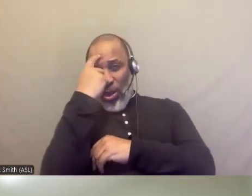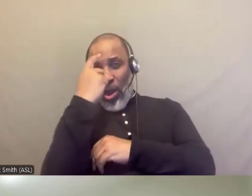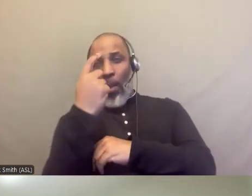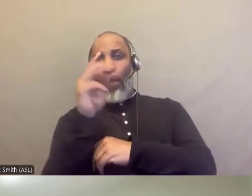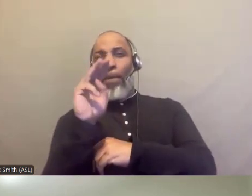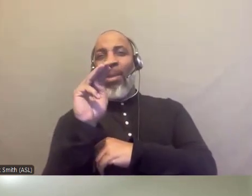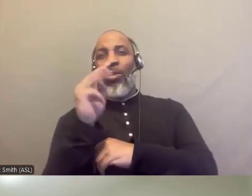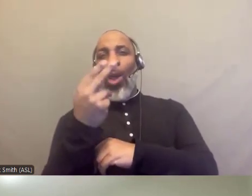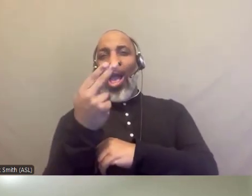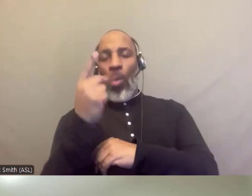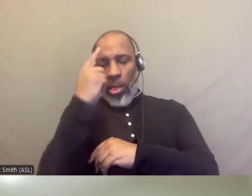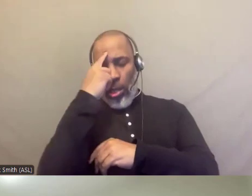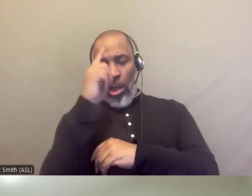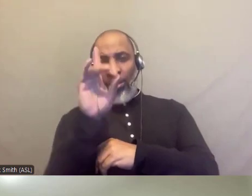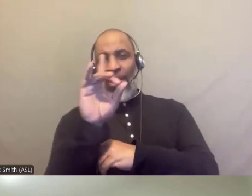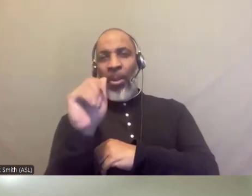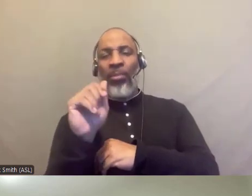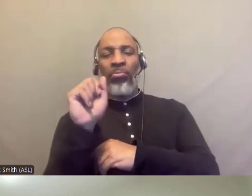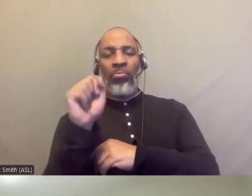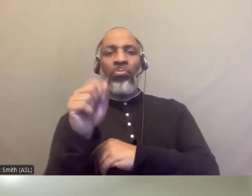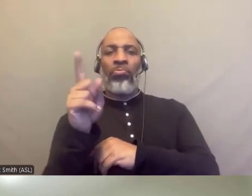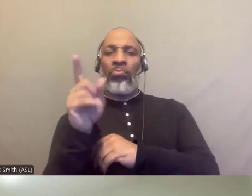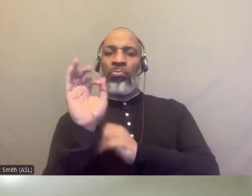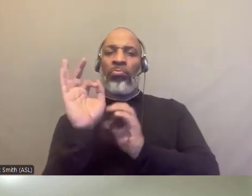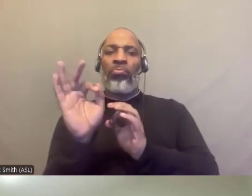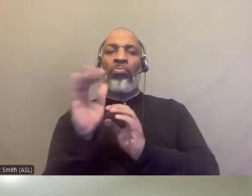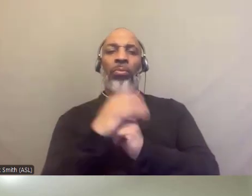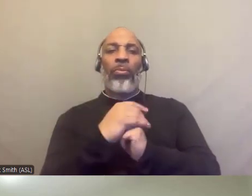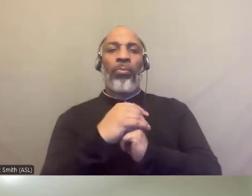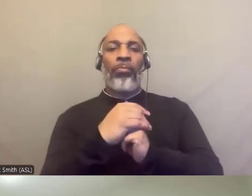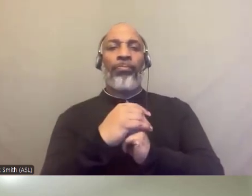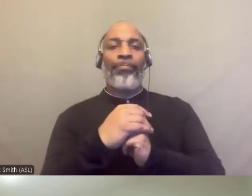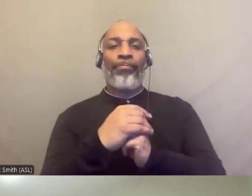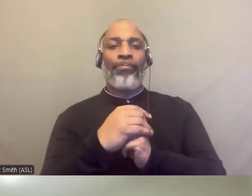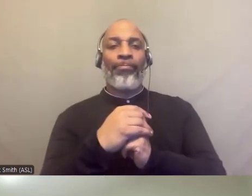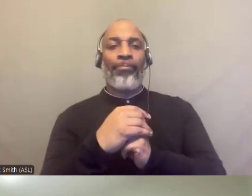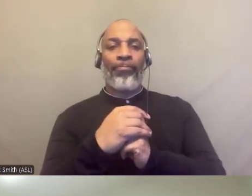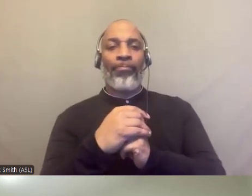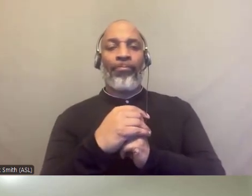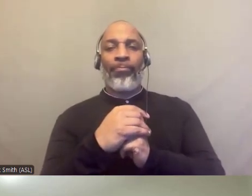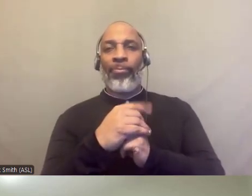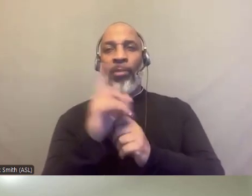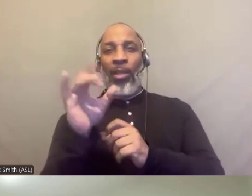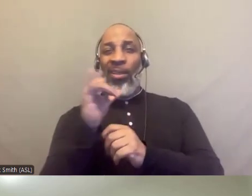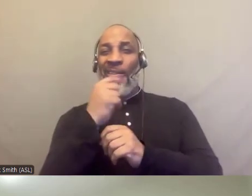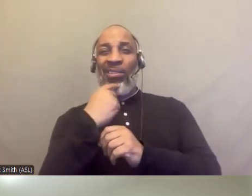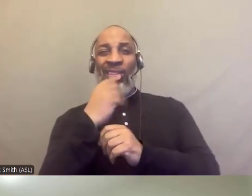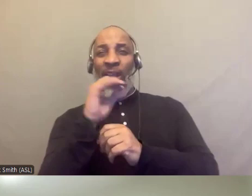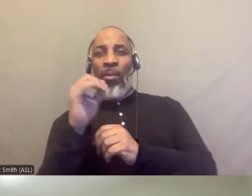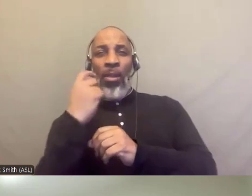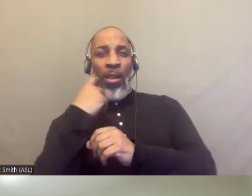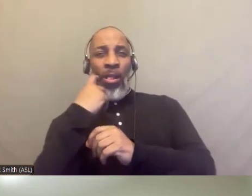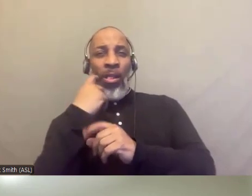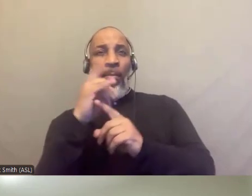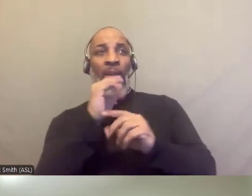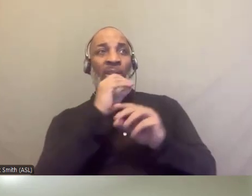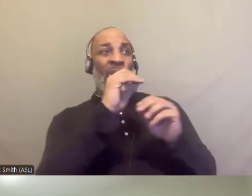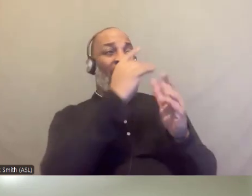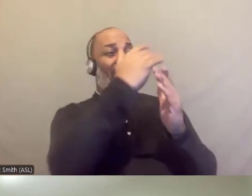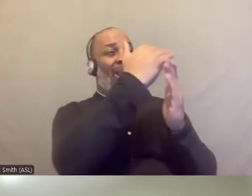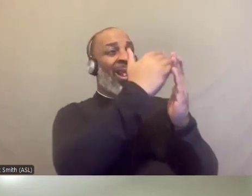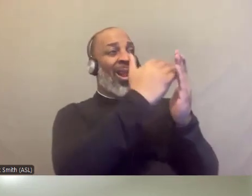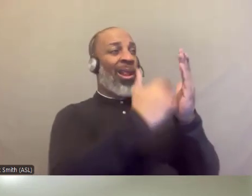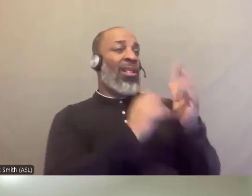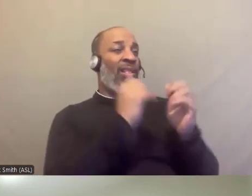impairment that substantially limits a major life activity. We didn't say this earlier, but there's no one list of all